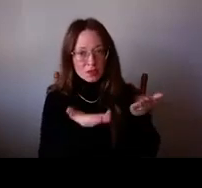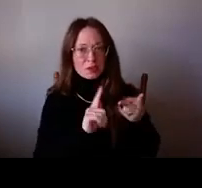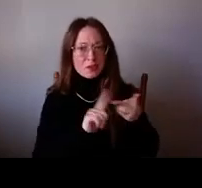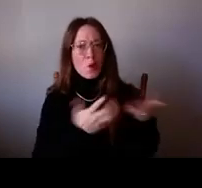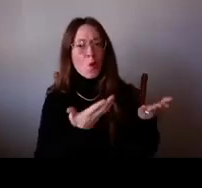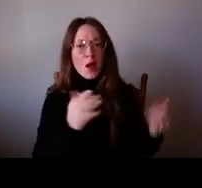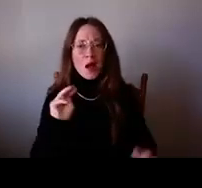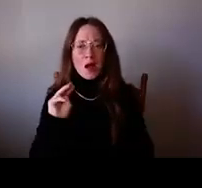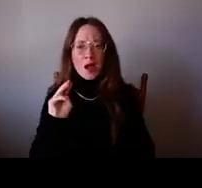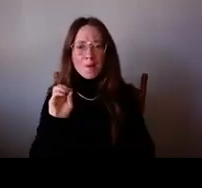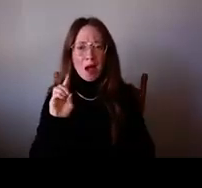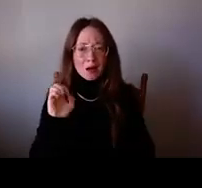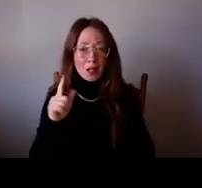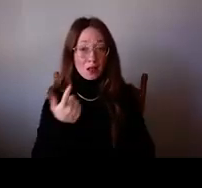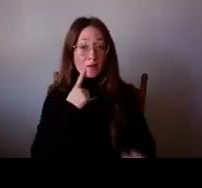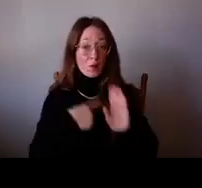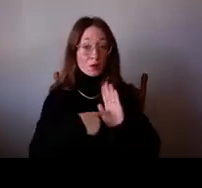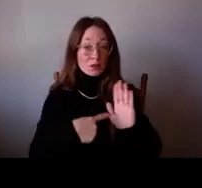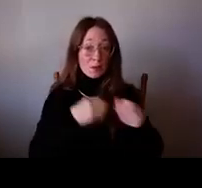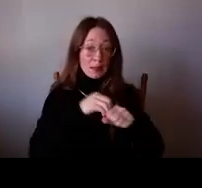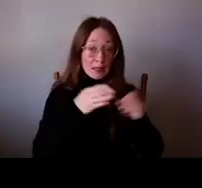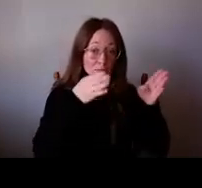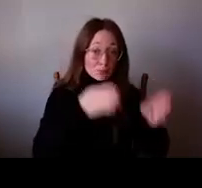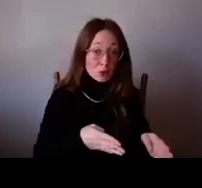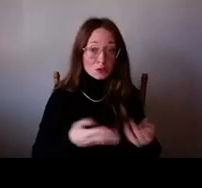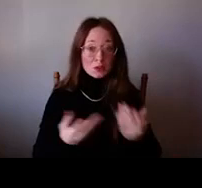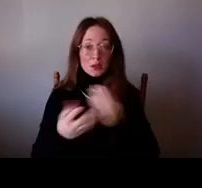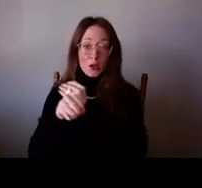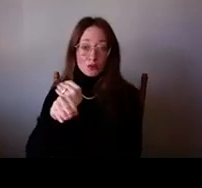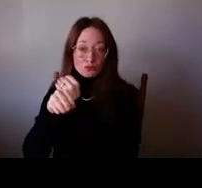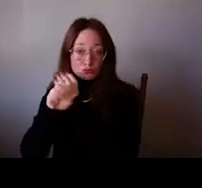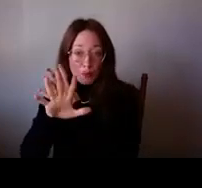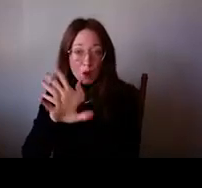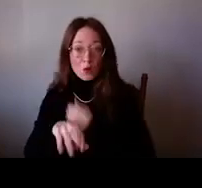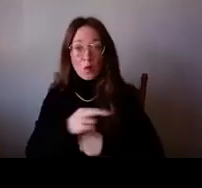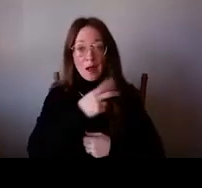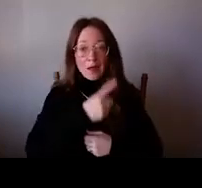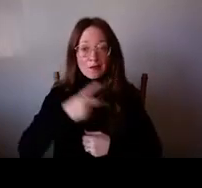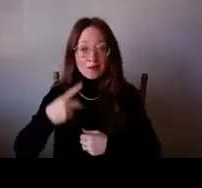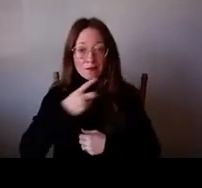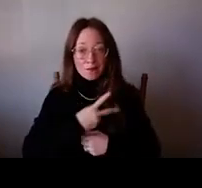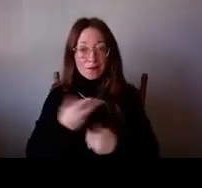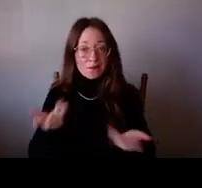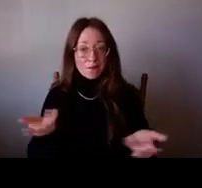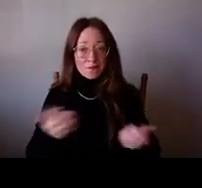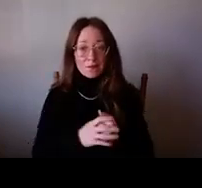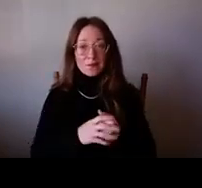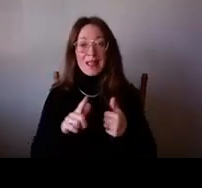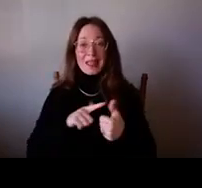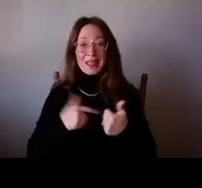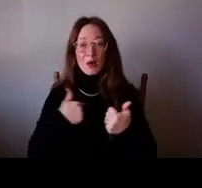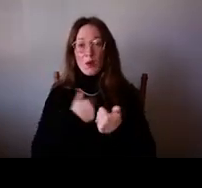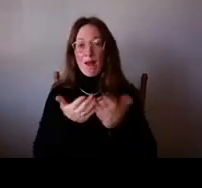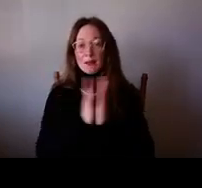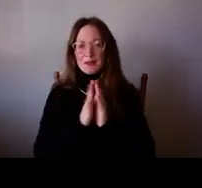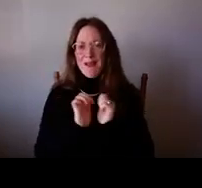being done in person, through remote services, or a hybrid version? And then we asked, how can we support you